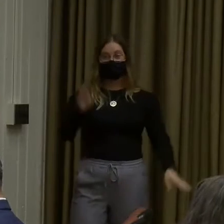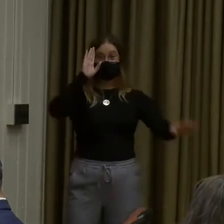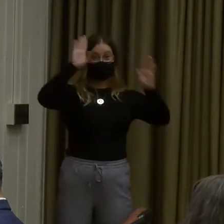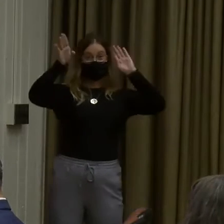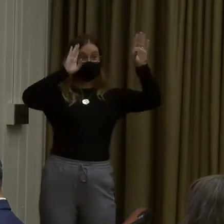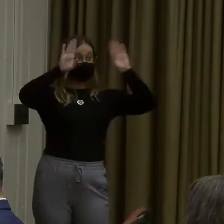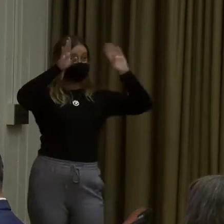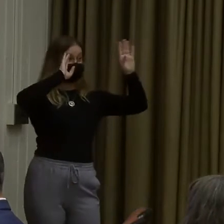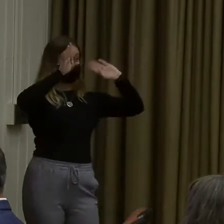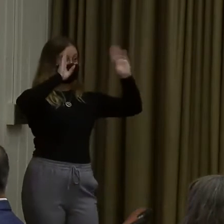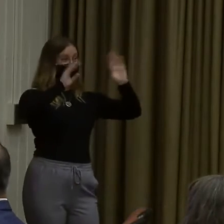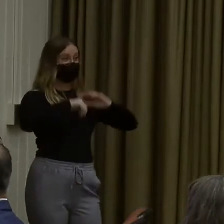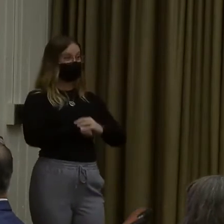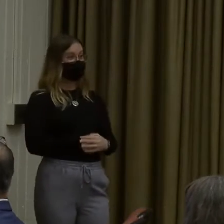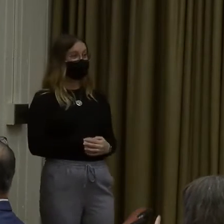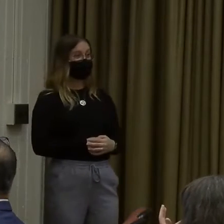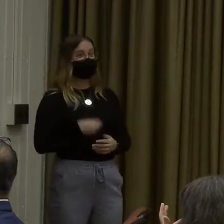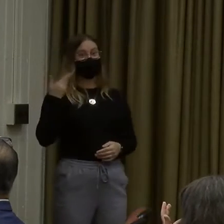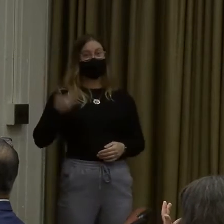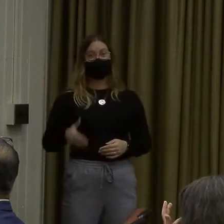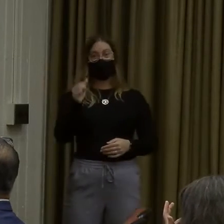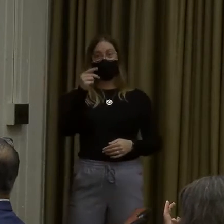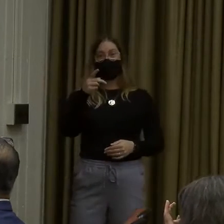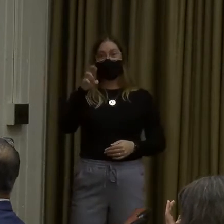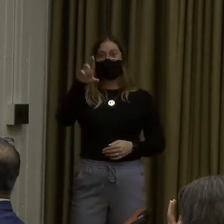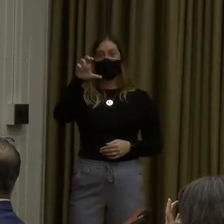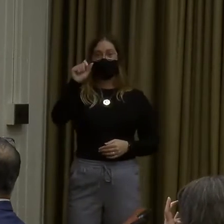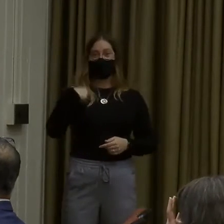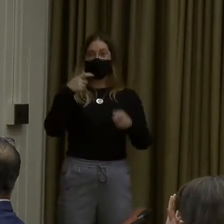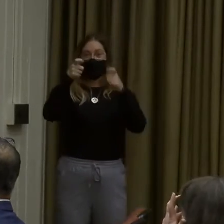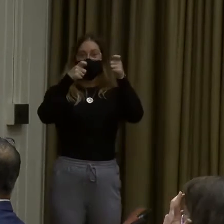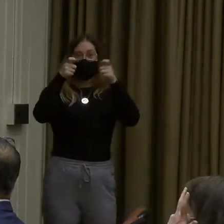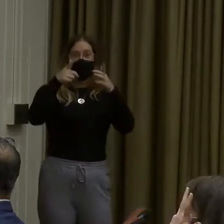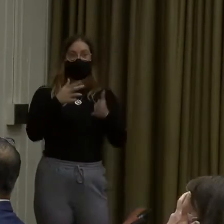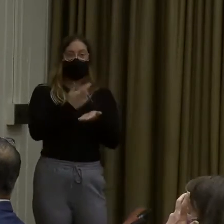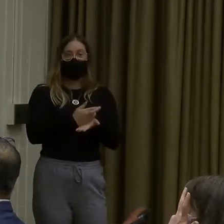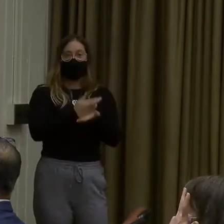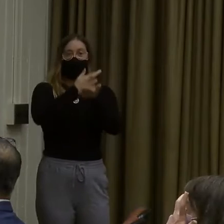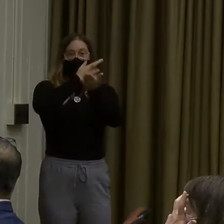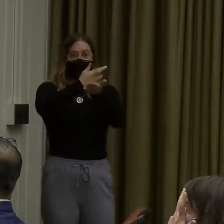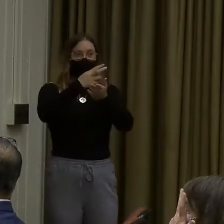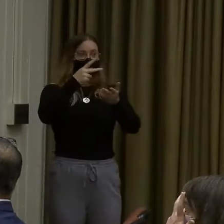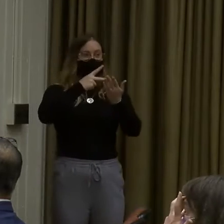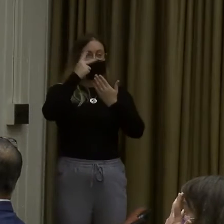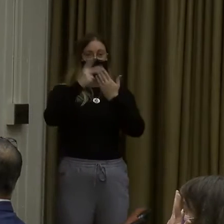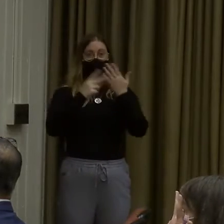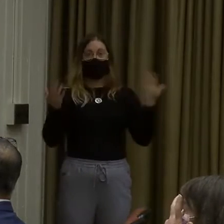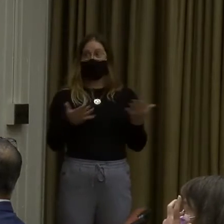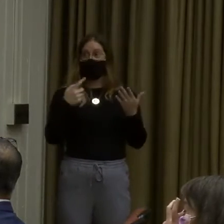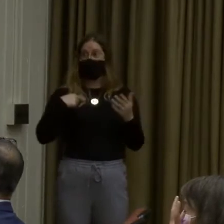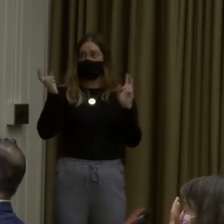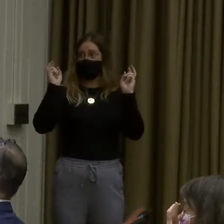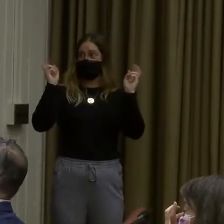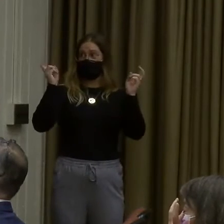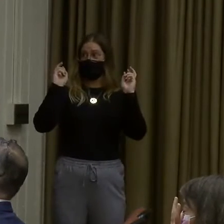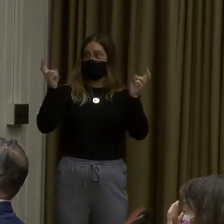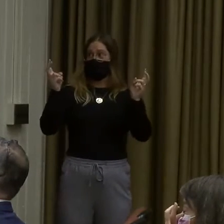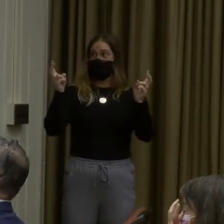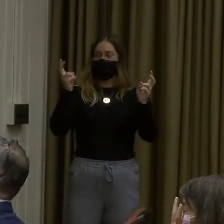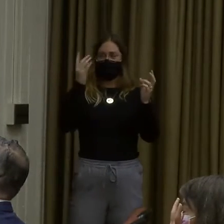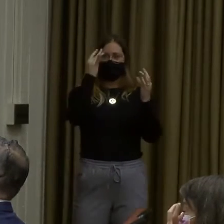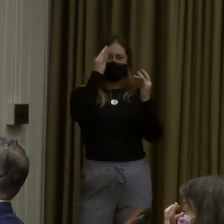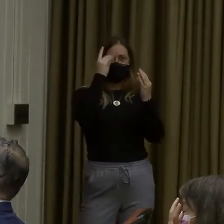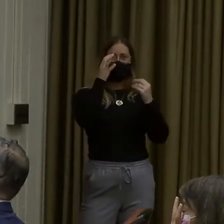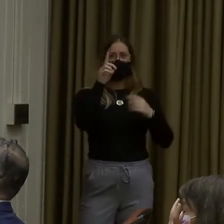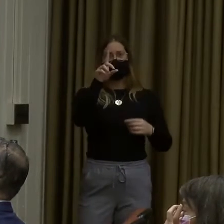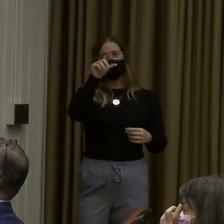Hello. I'm Andrea Nerlich. I'm the director of the Rehabilitation Counseling Program here, and I did title this Considering Disability